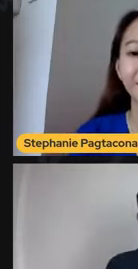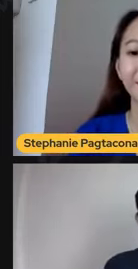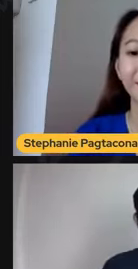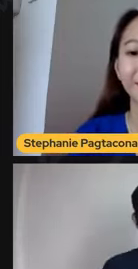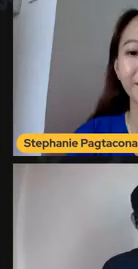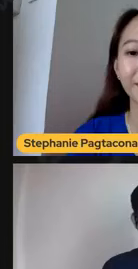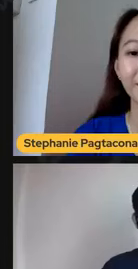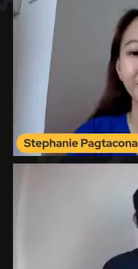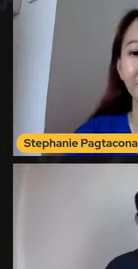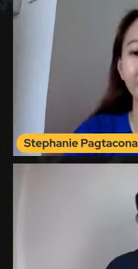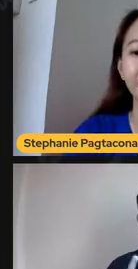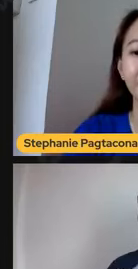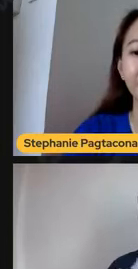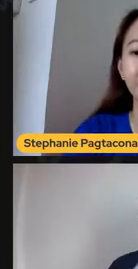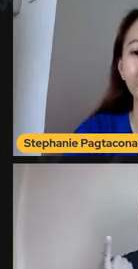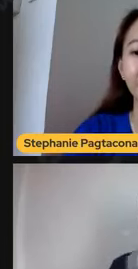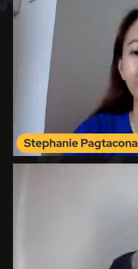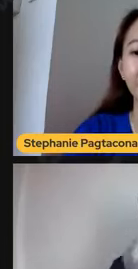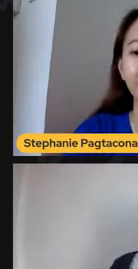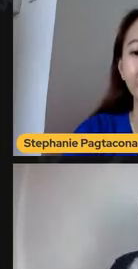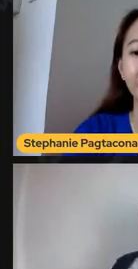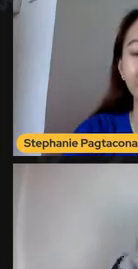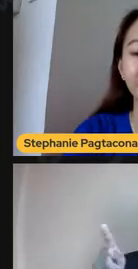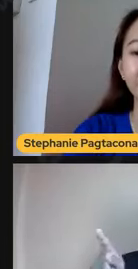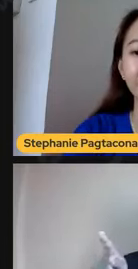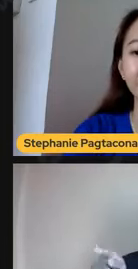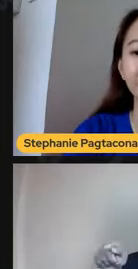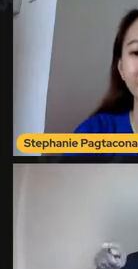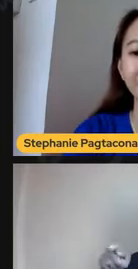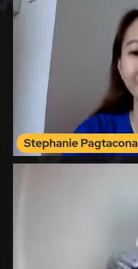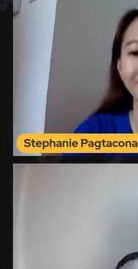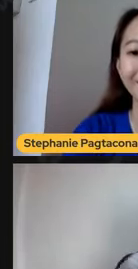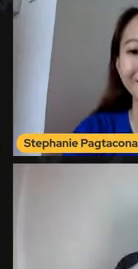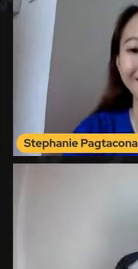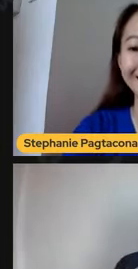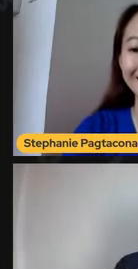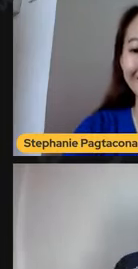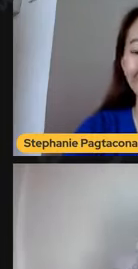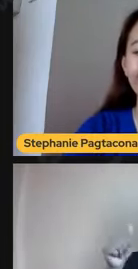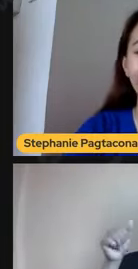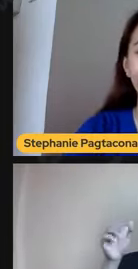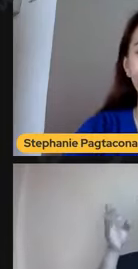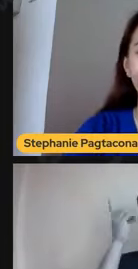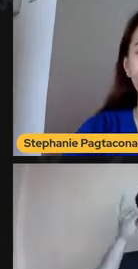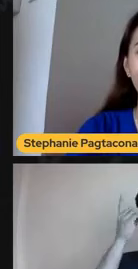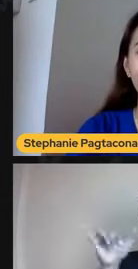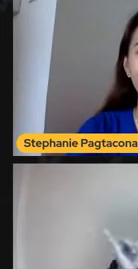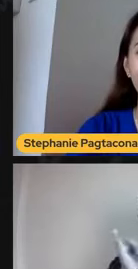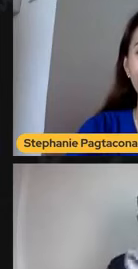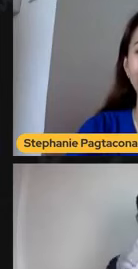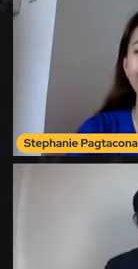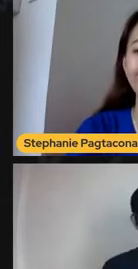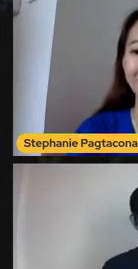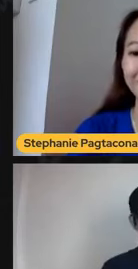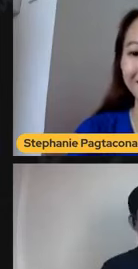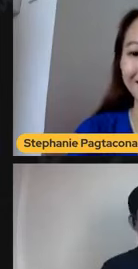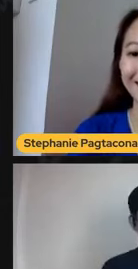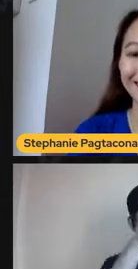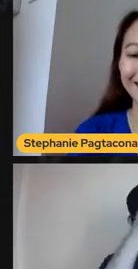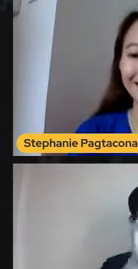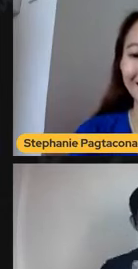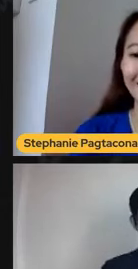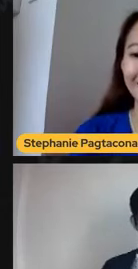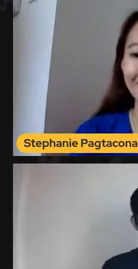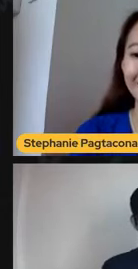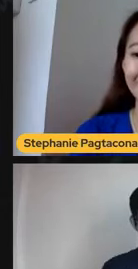the viewpoint of not only the professionals as Dr. Dimalanta, but also parents on the how we deal with it